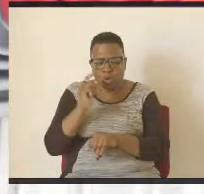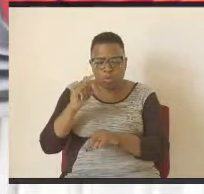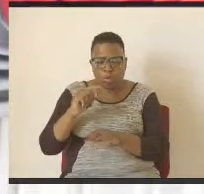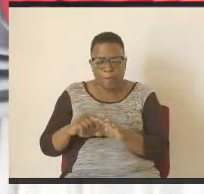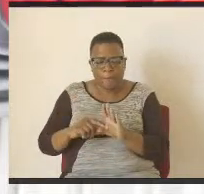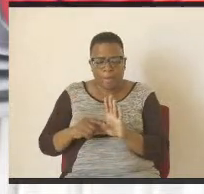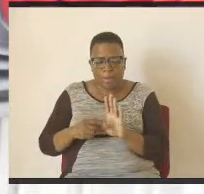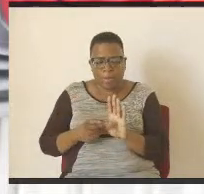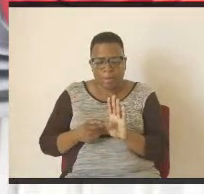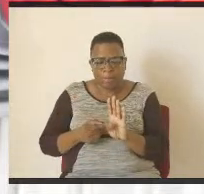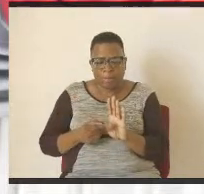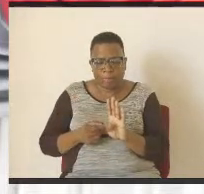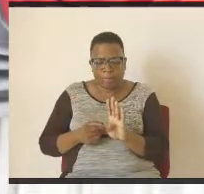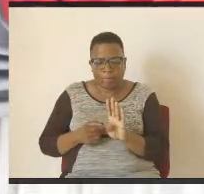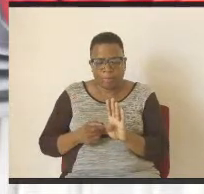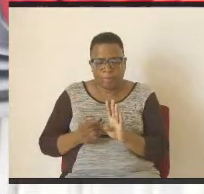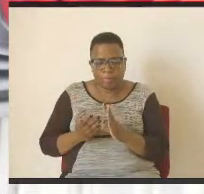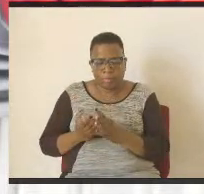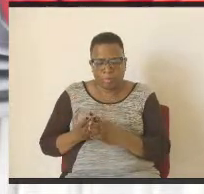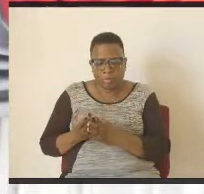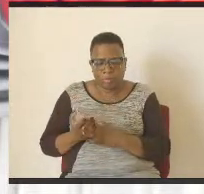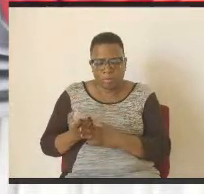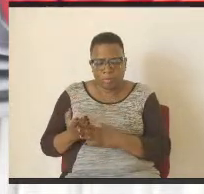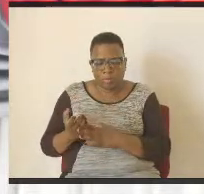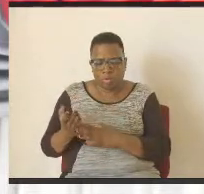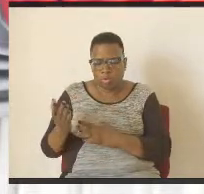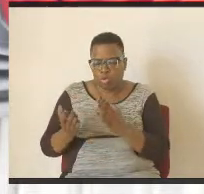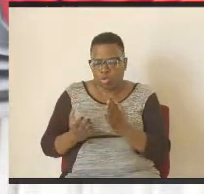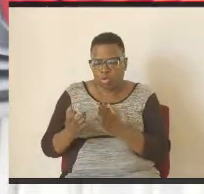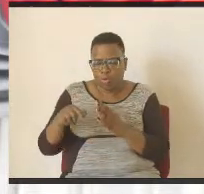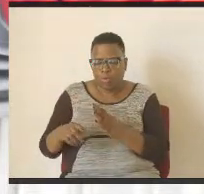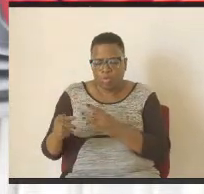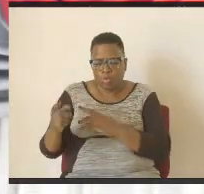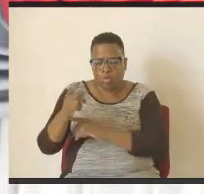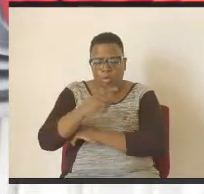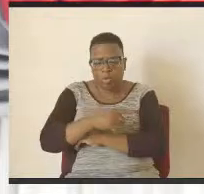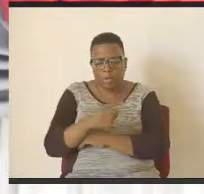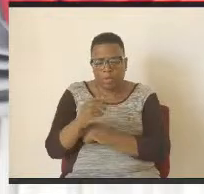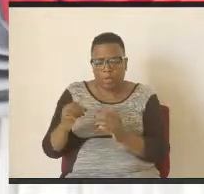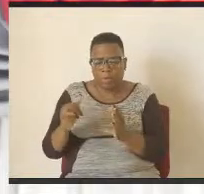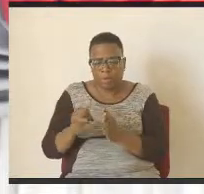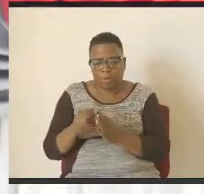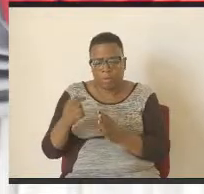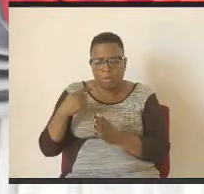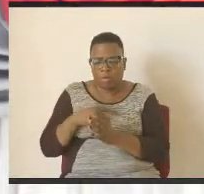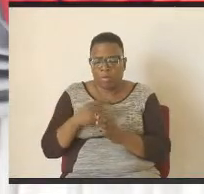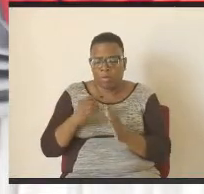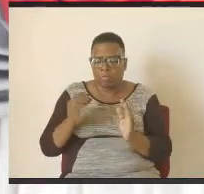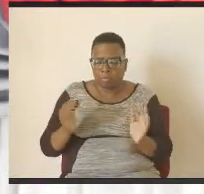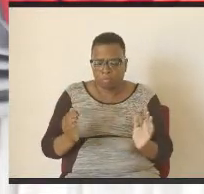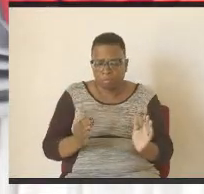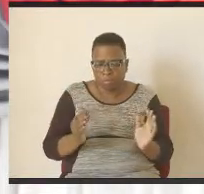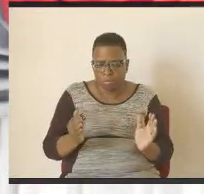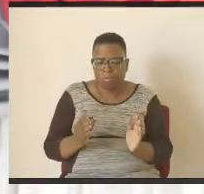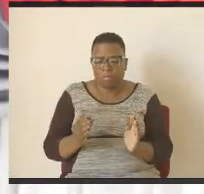begun through the service today, and that we will be inspired,